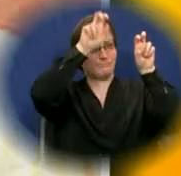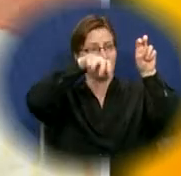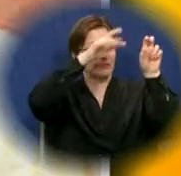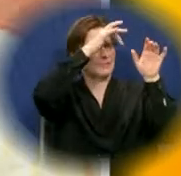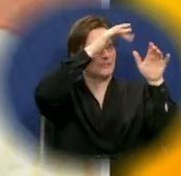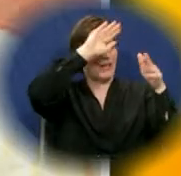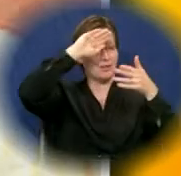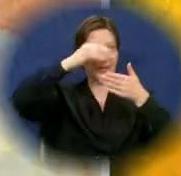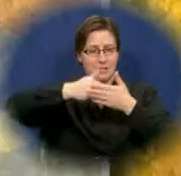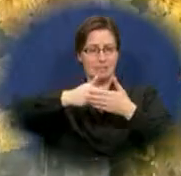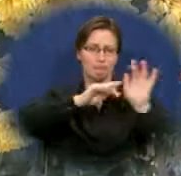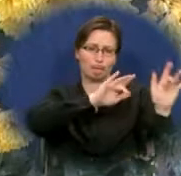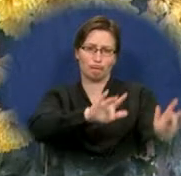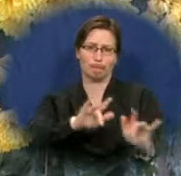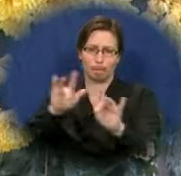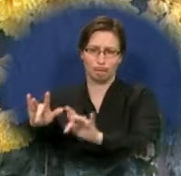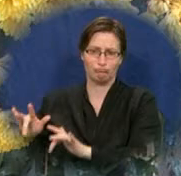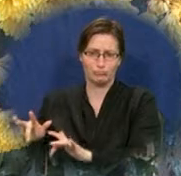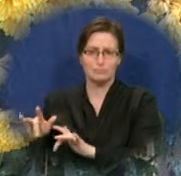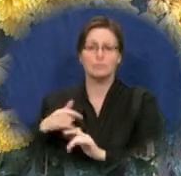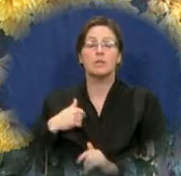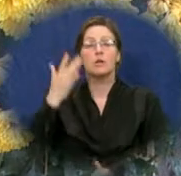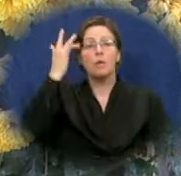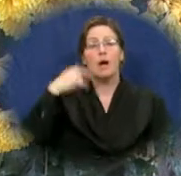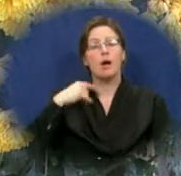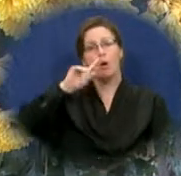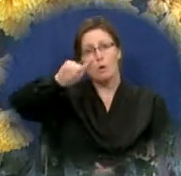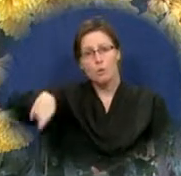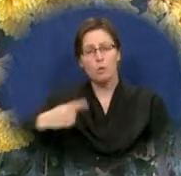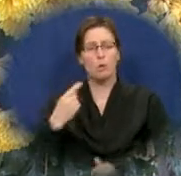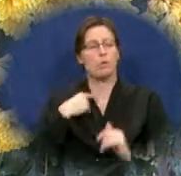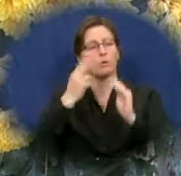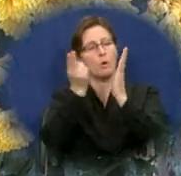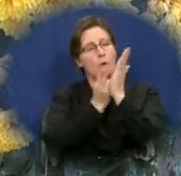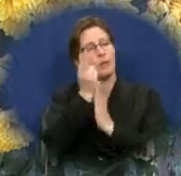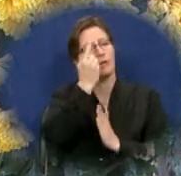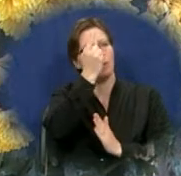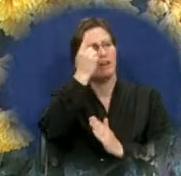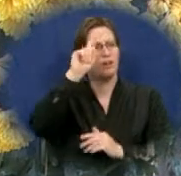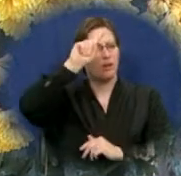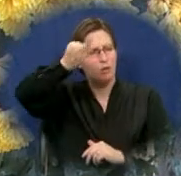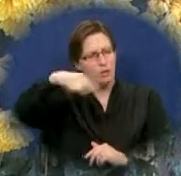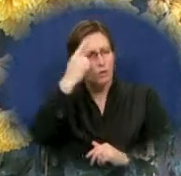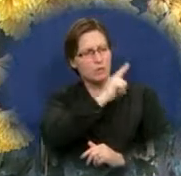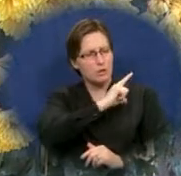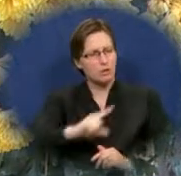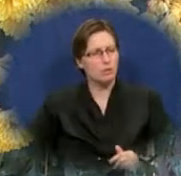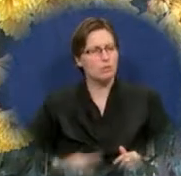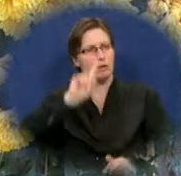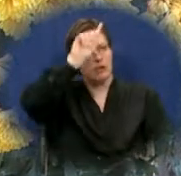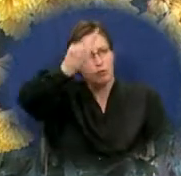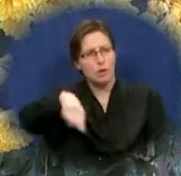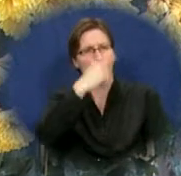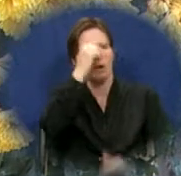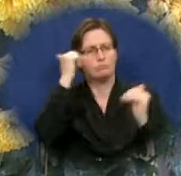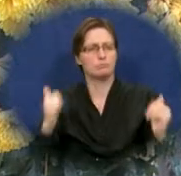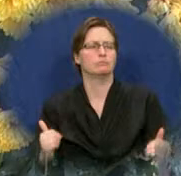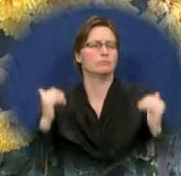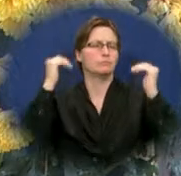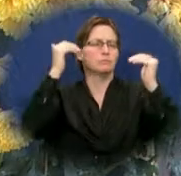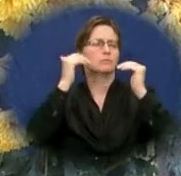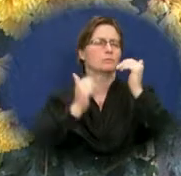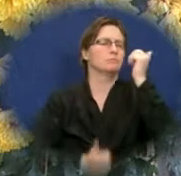of the Father, have mercy on us. For you alone are the Holy One, you alone are the Lord, you alone are the Most